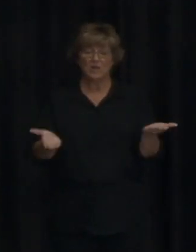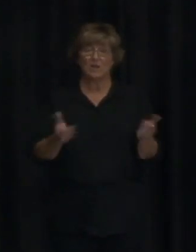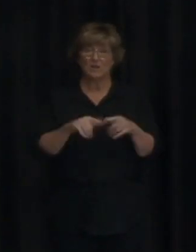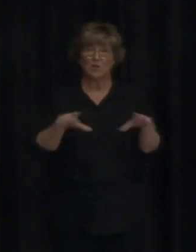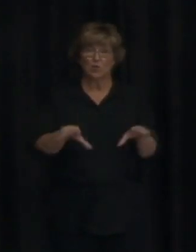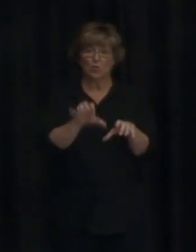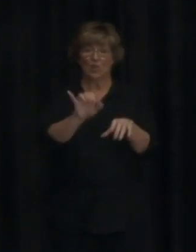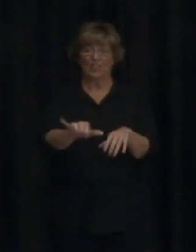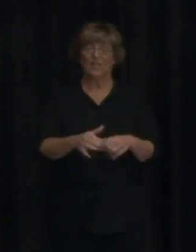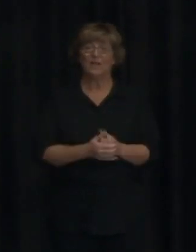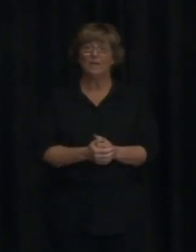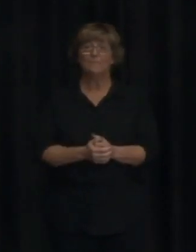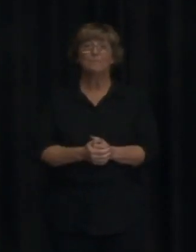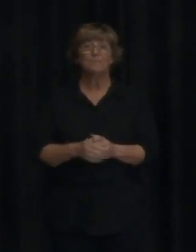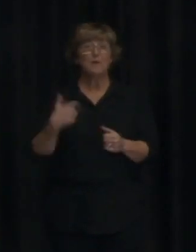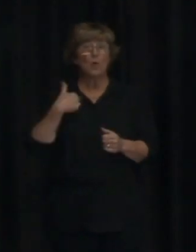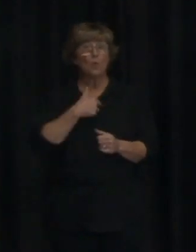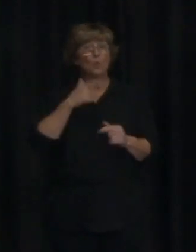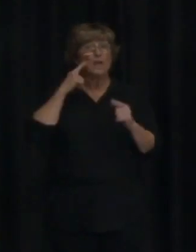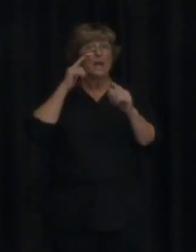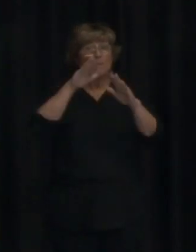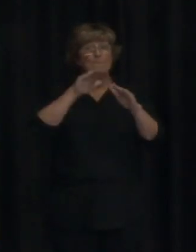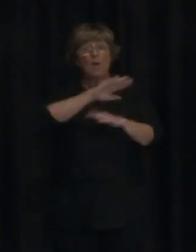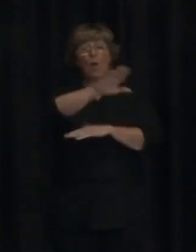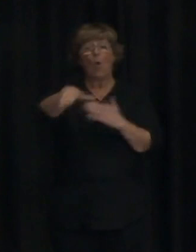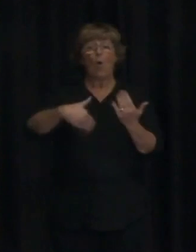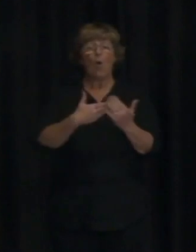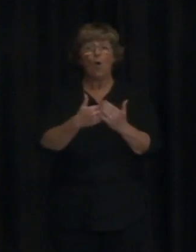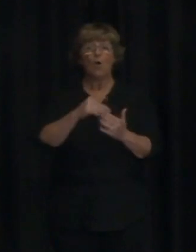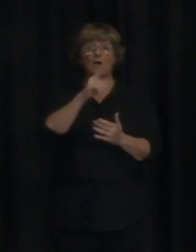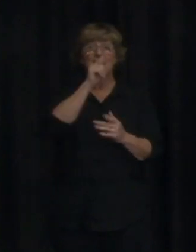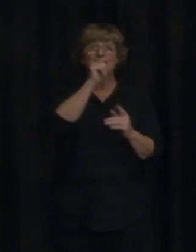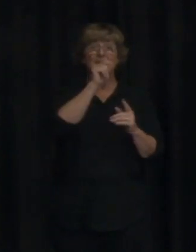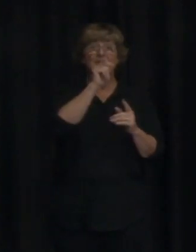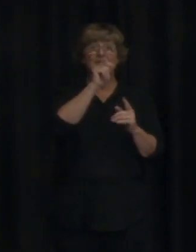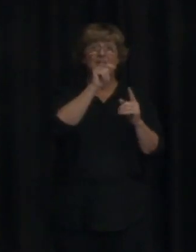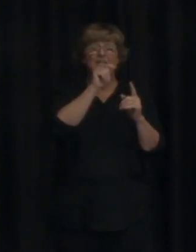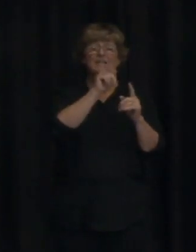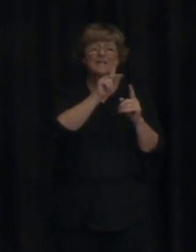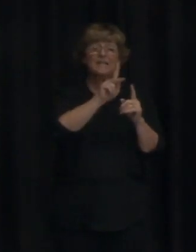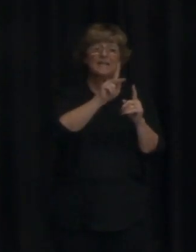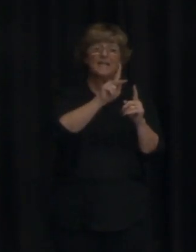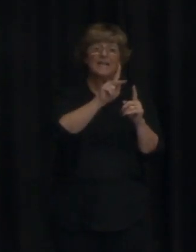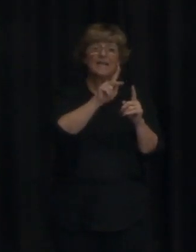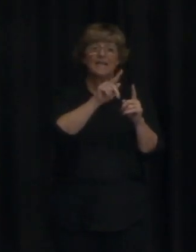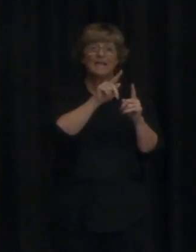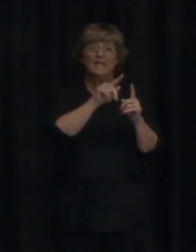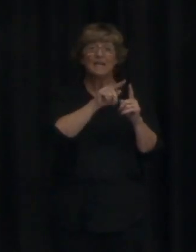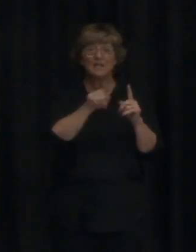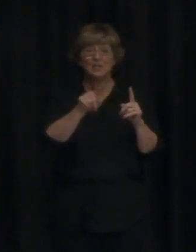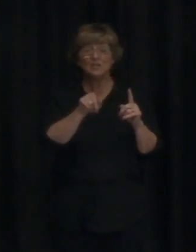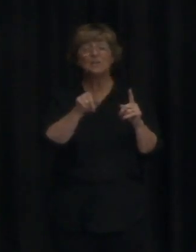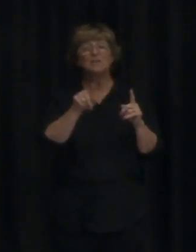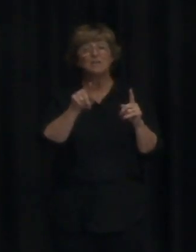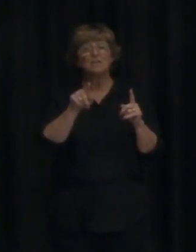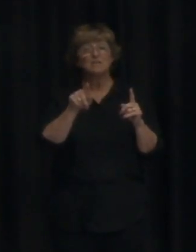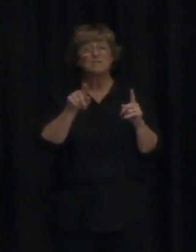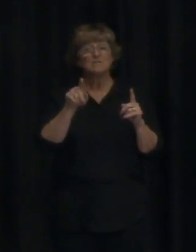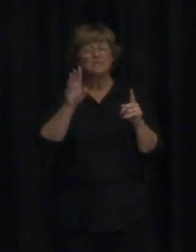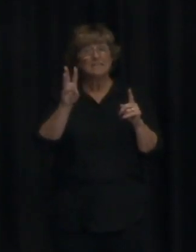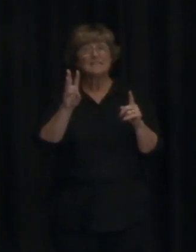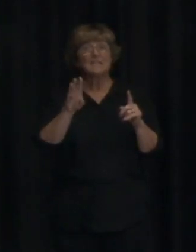it. We expect that all of our TK to 2 classrooms open within the next month. We want to